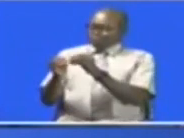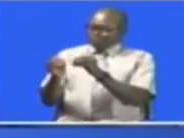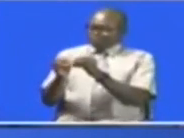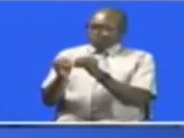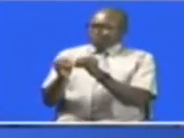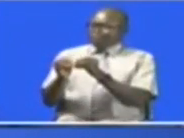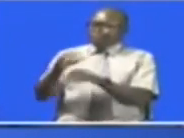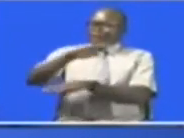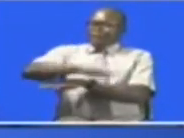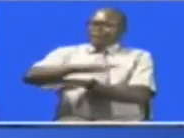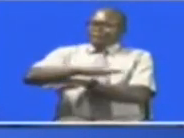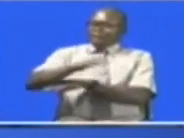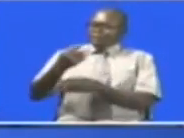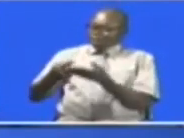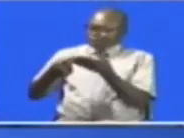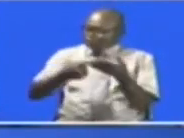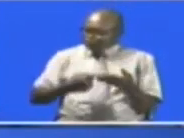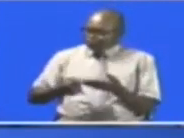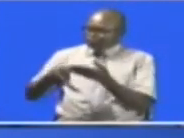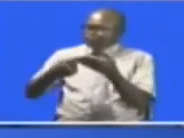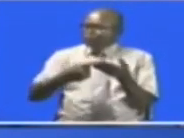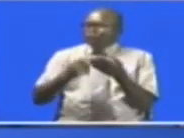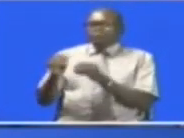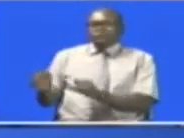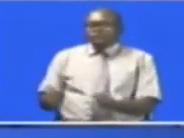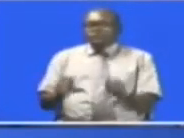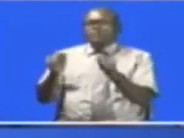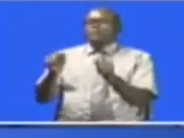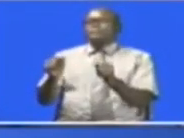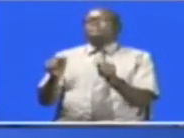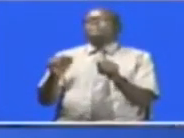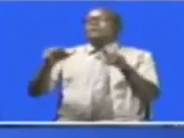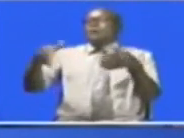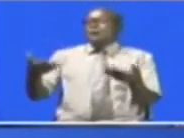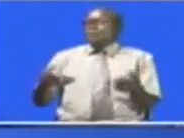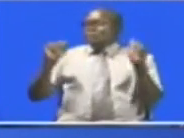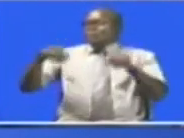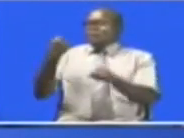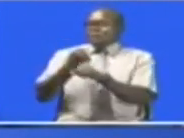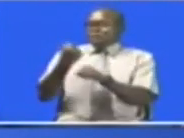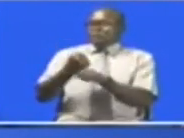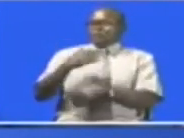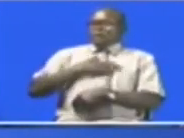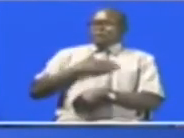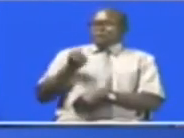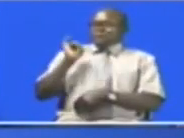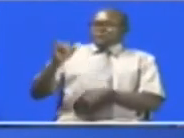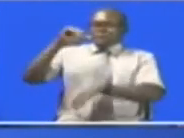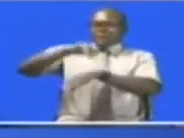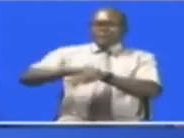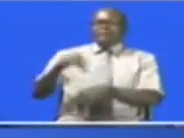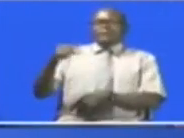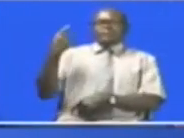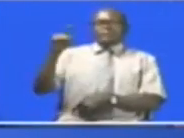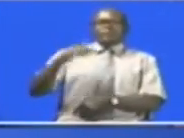down in the evening, discuss the strategies and how we can do our pace so that we can get the